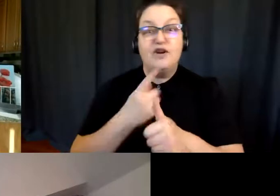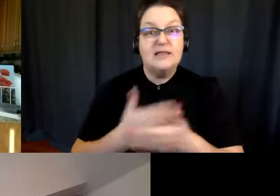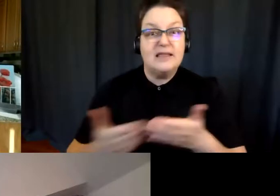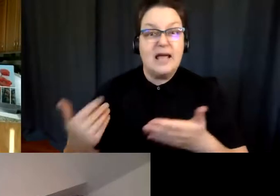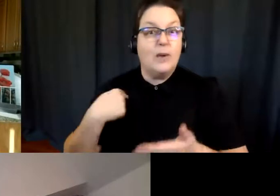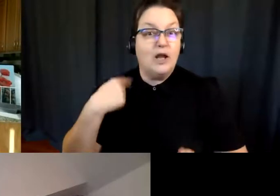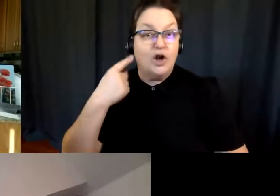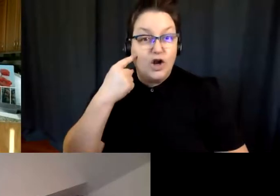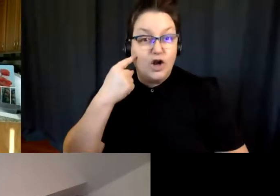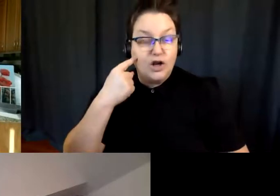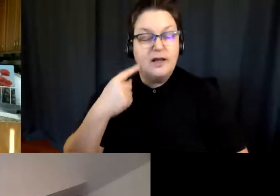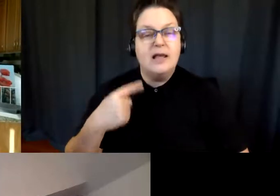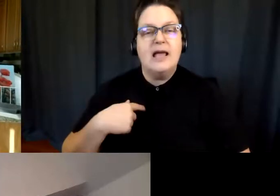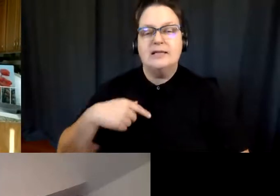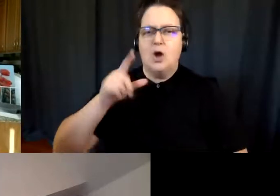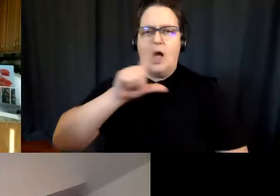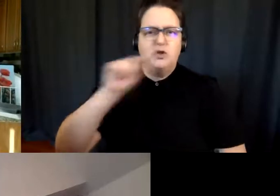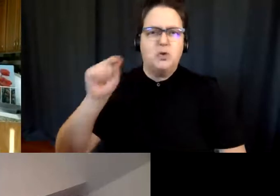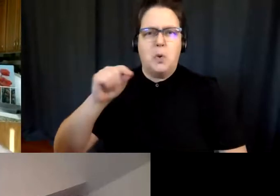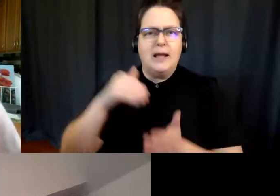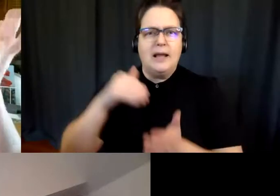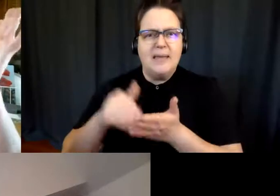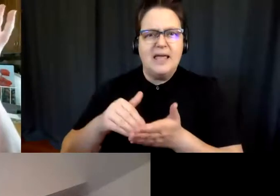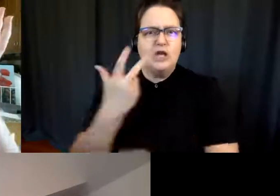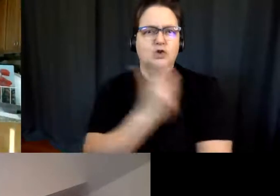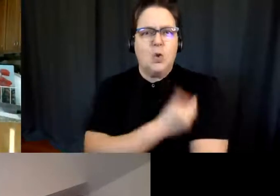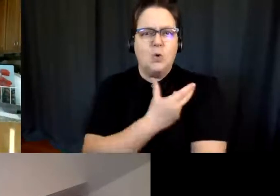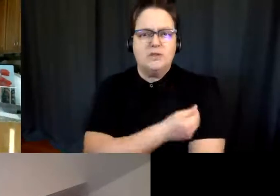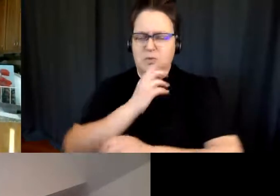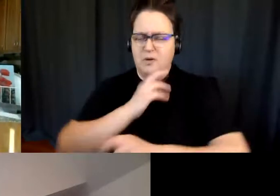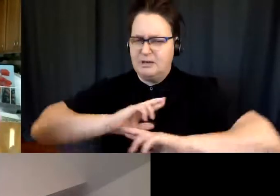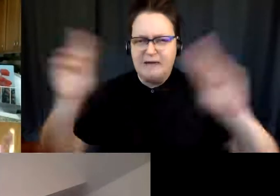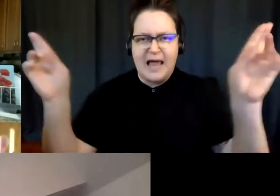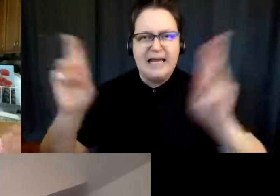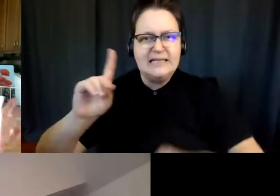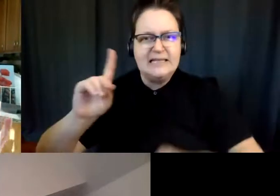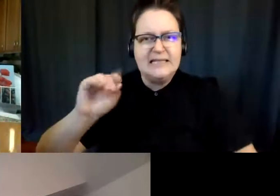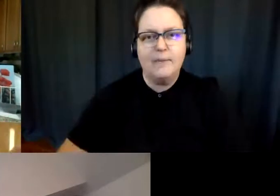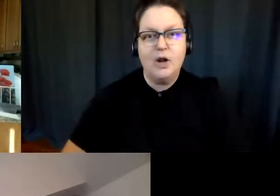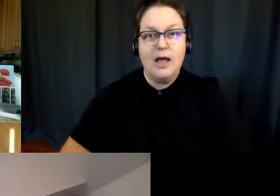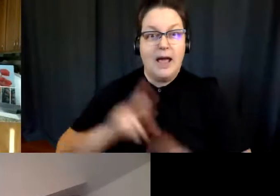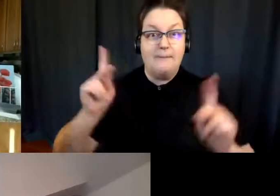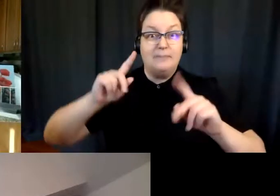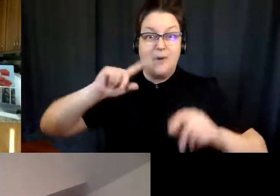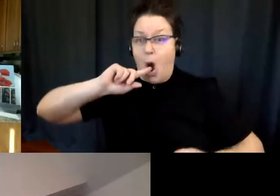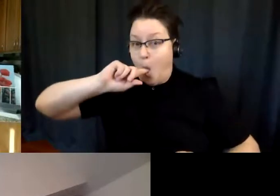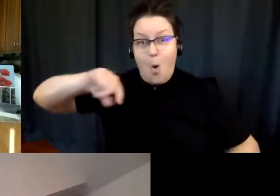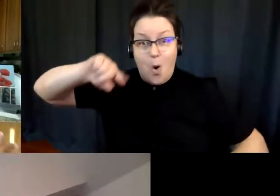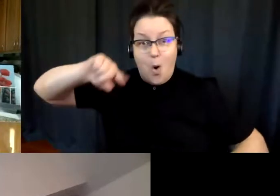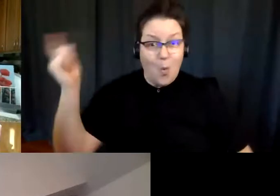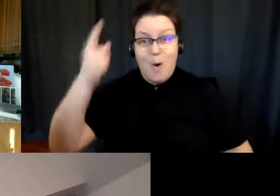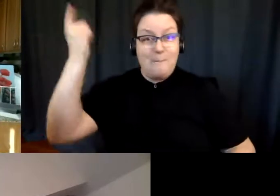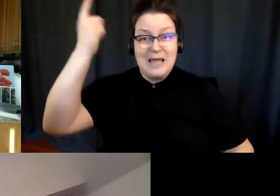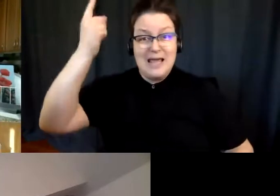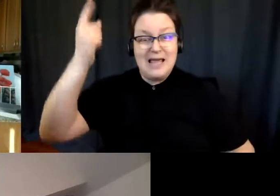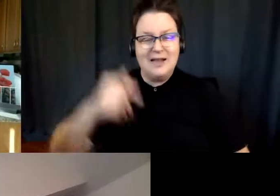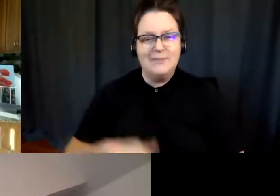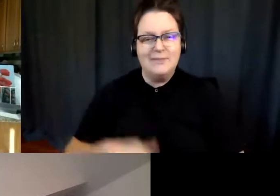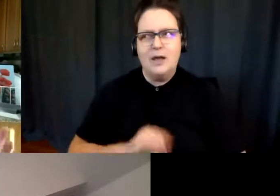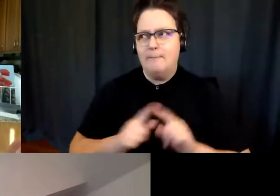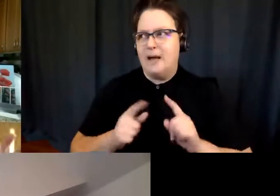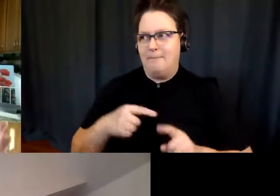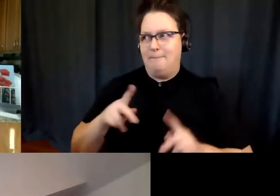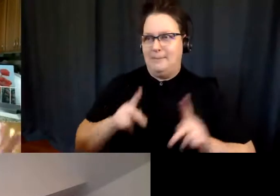in December. And everybody went, whoopee! And those of us who work in the field said, but there